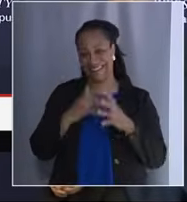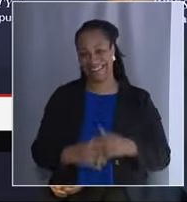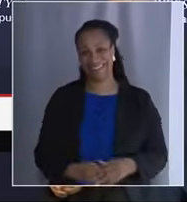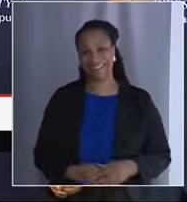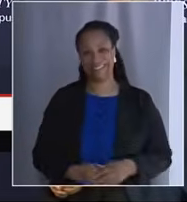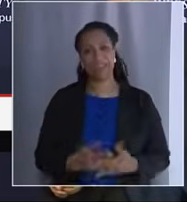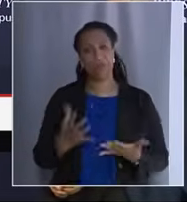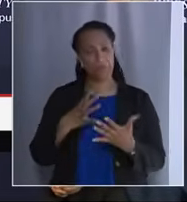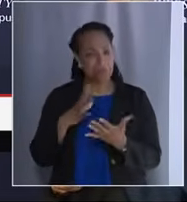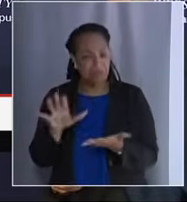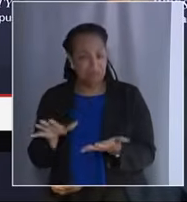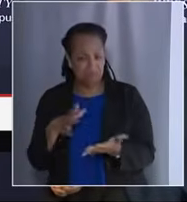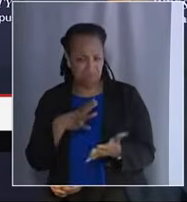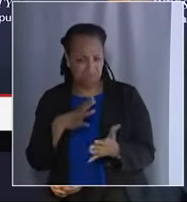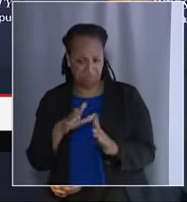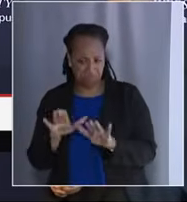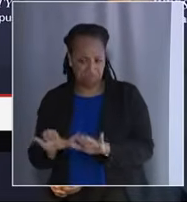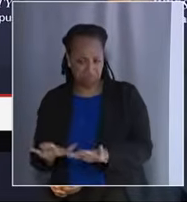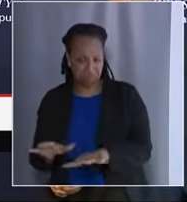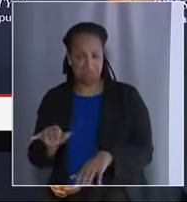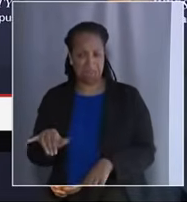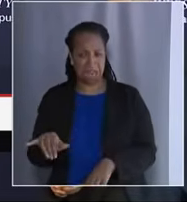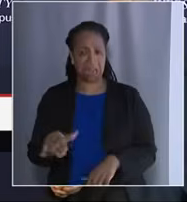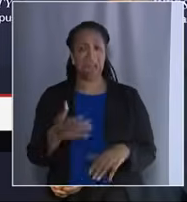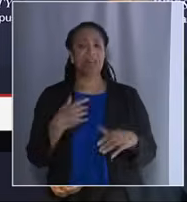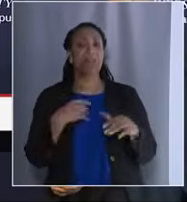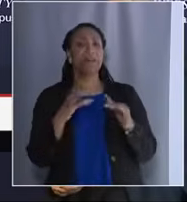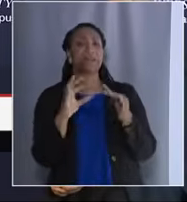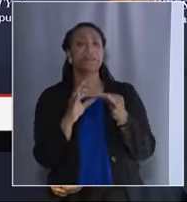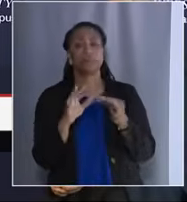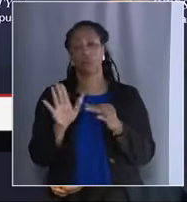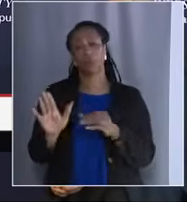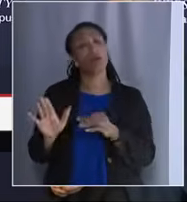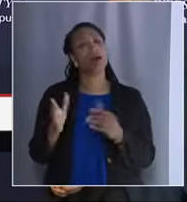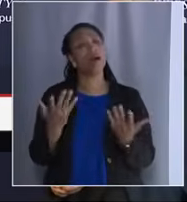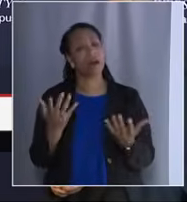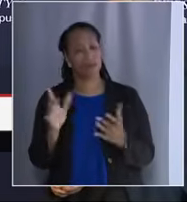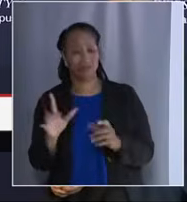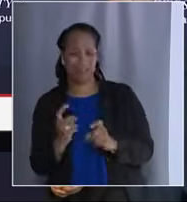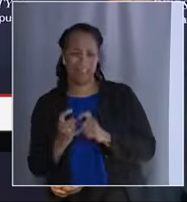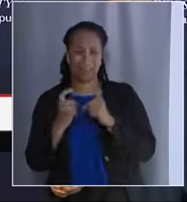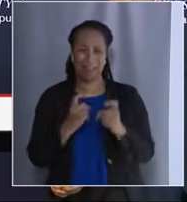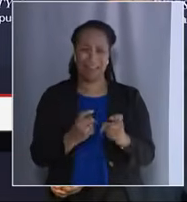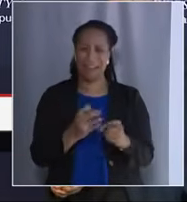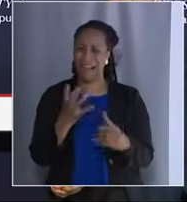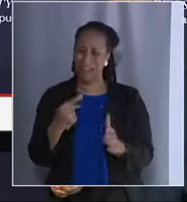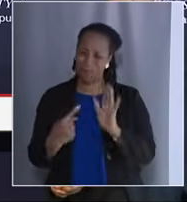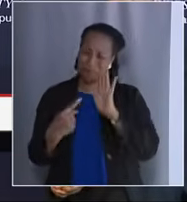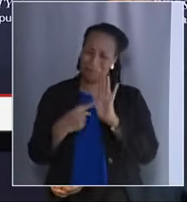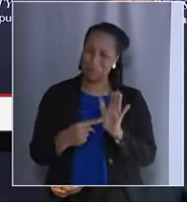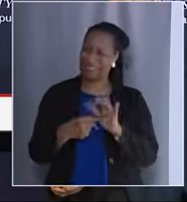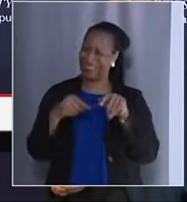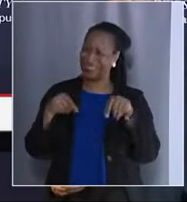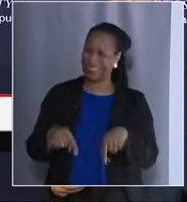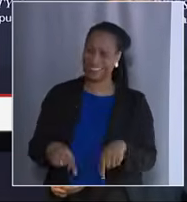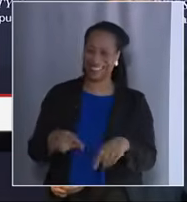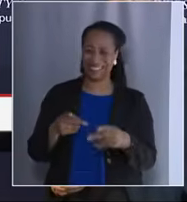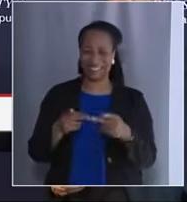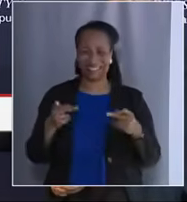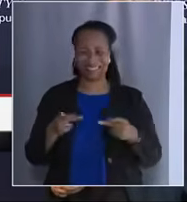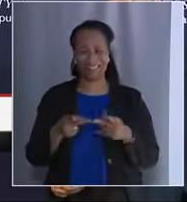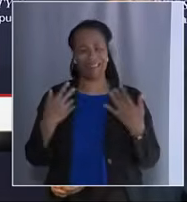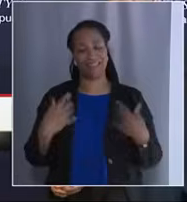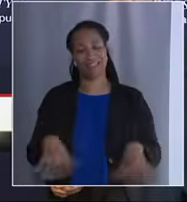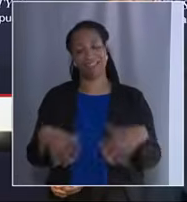their generous gift is an example of this. The